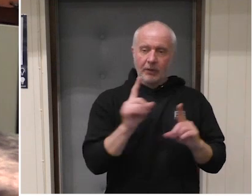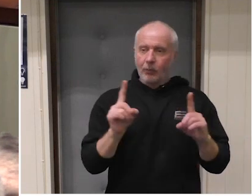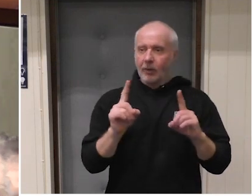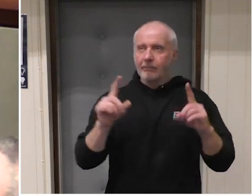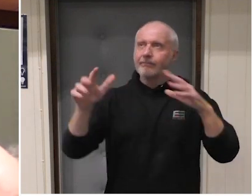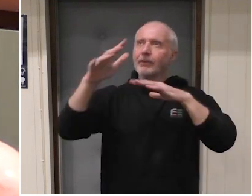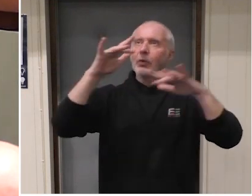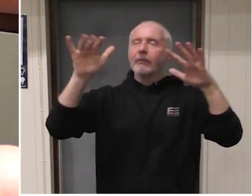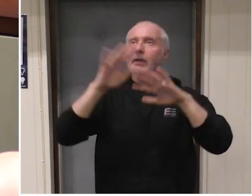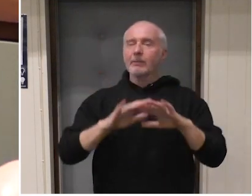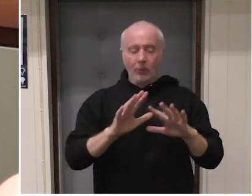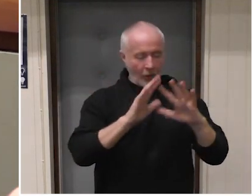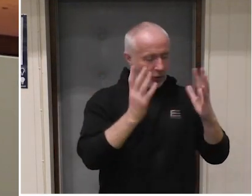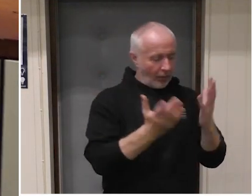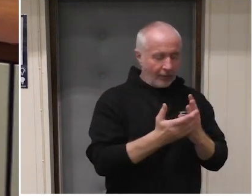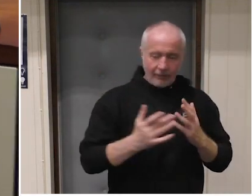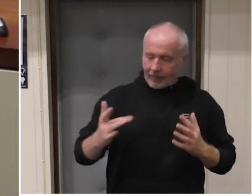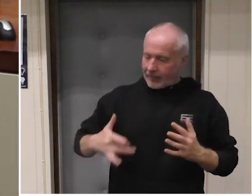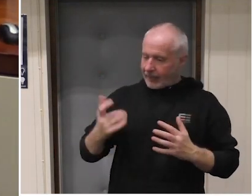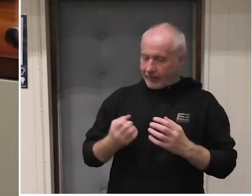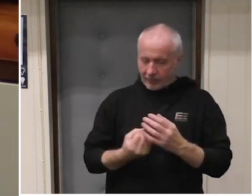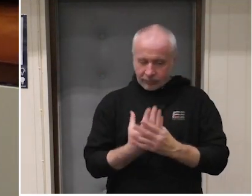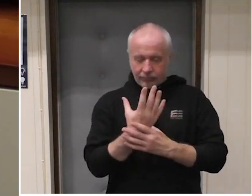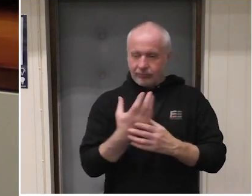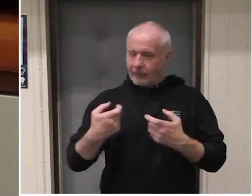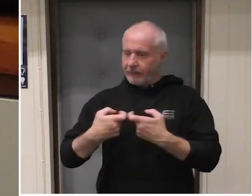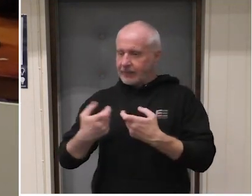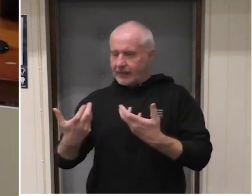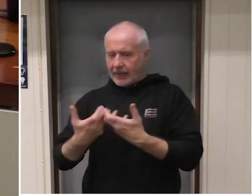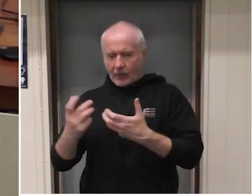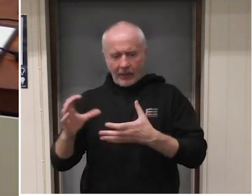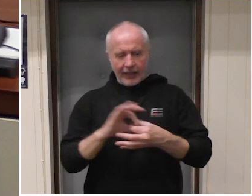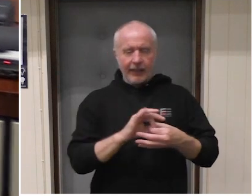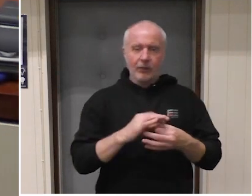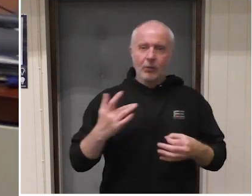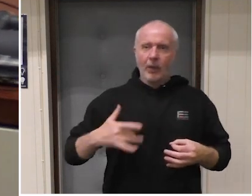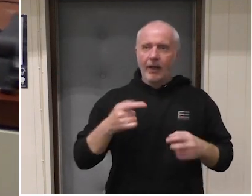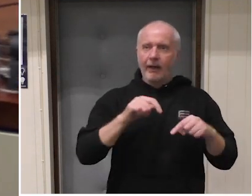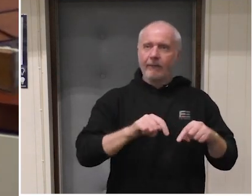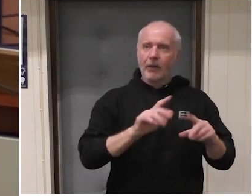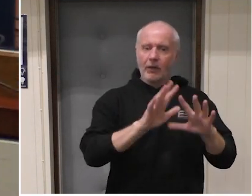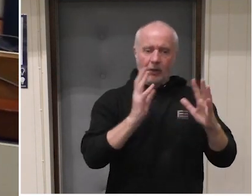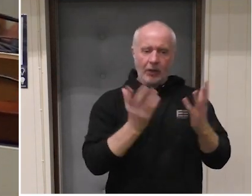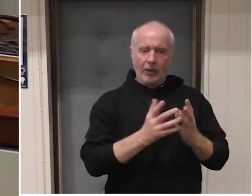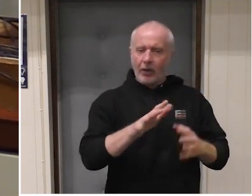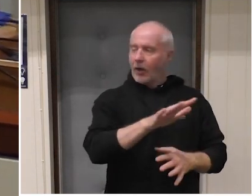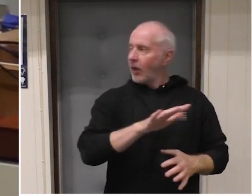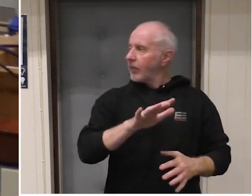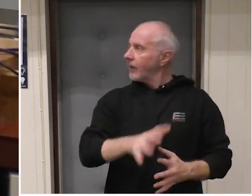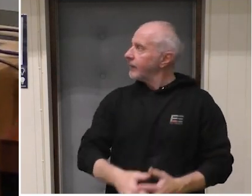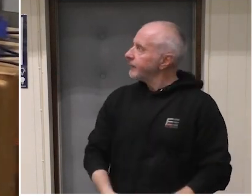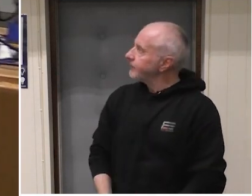of life on Earth and what's physics got to do with that, of course. So I start by, here